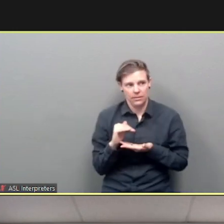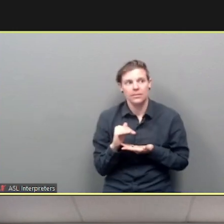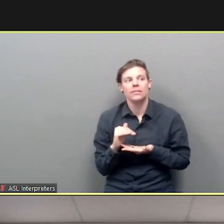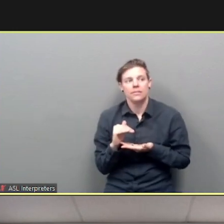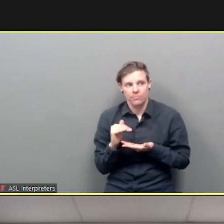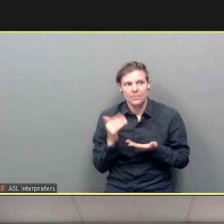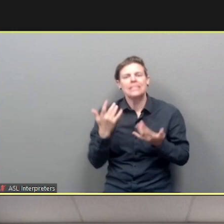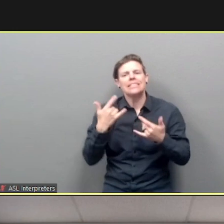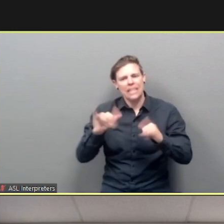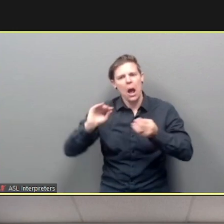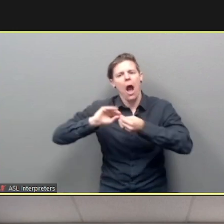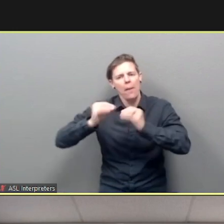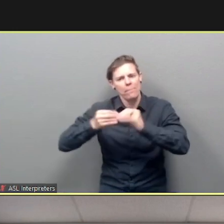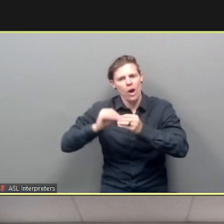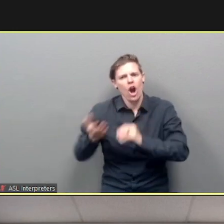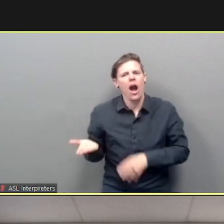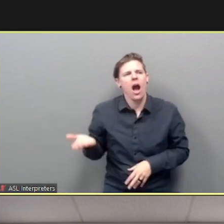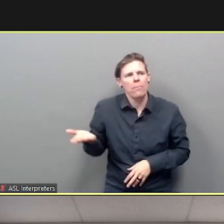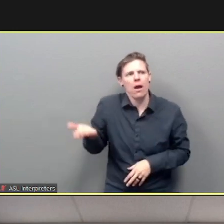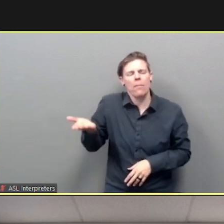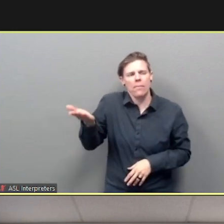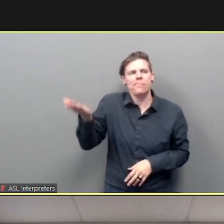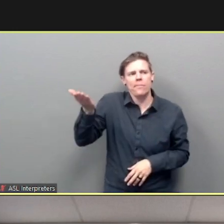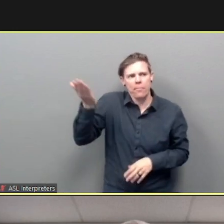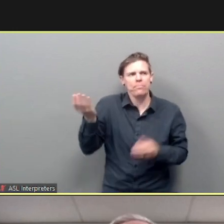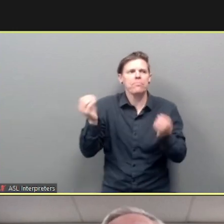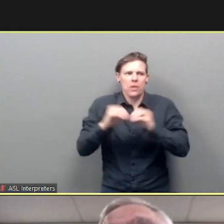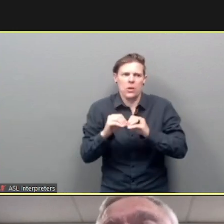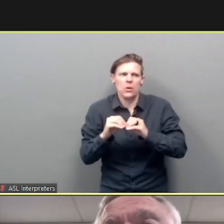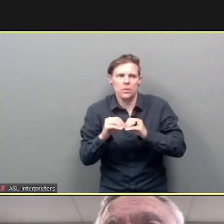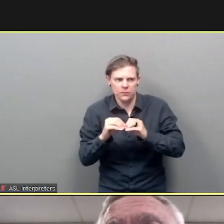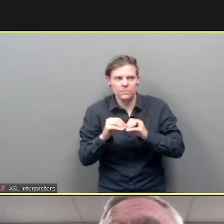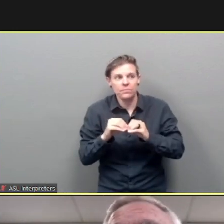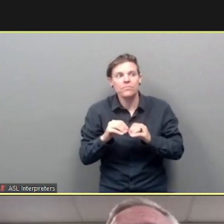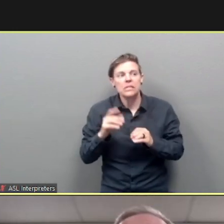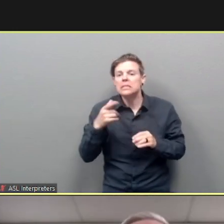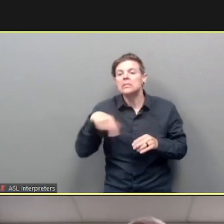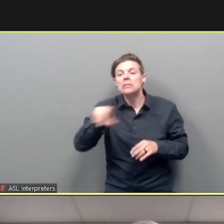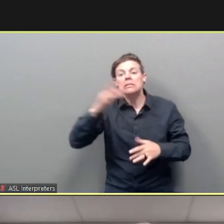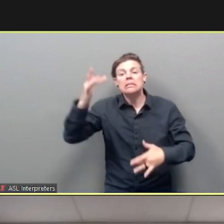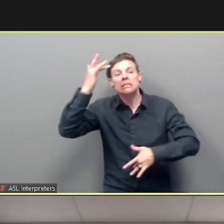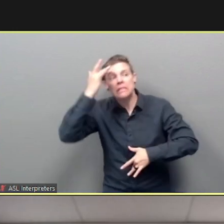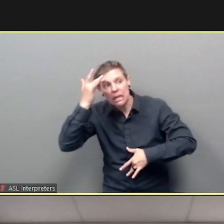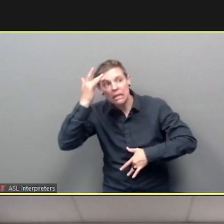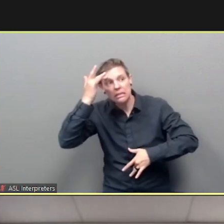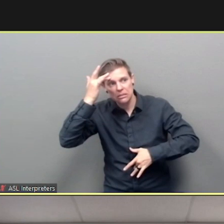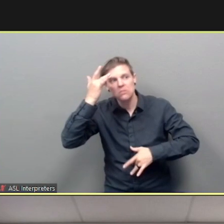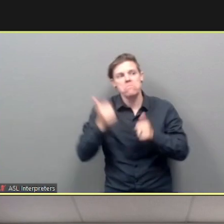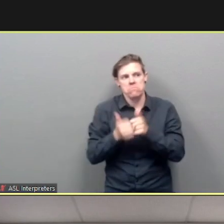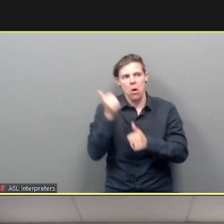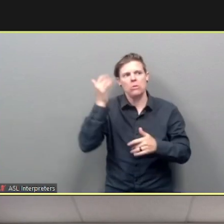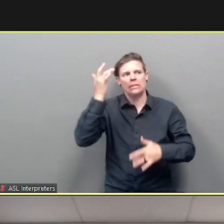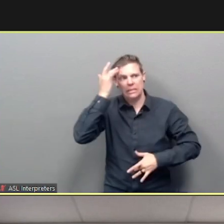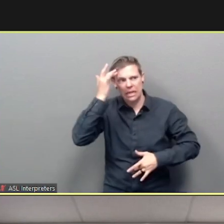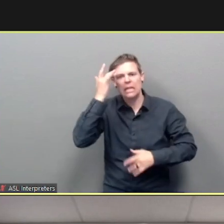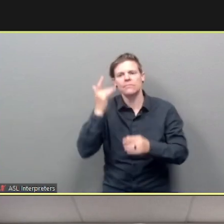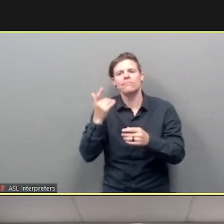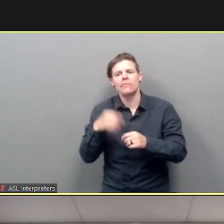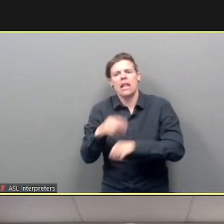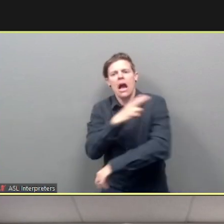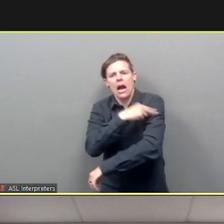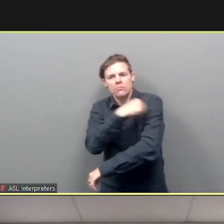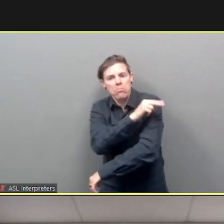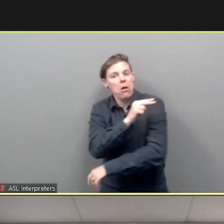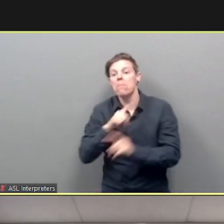some feeling that the really sick people in the hospital are unvaccinated people, but we, as you can see, have had some deaths